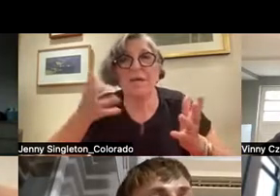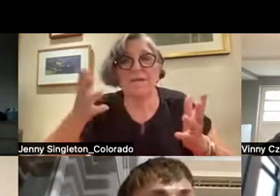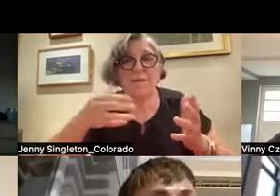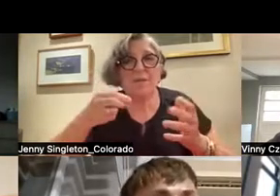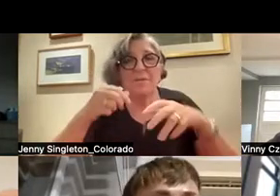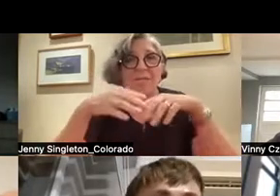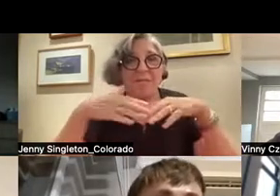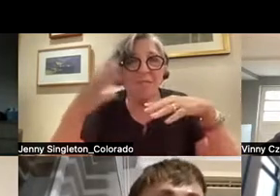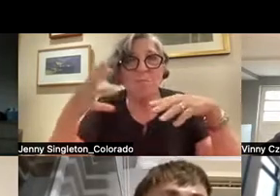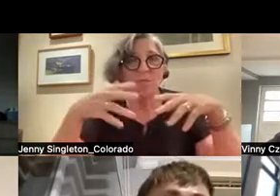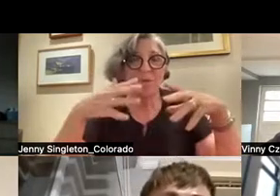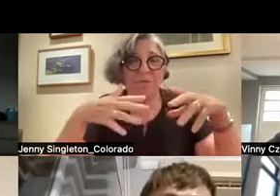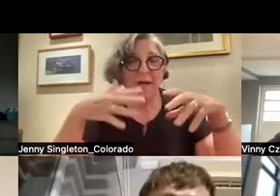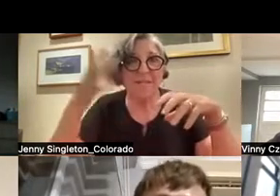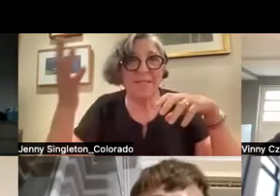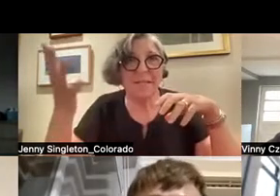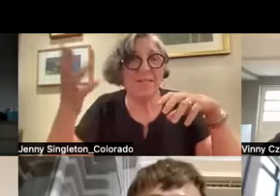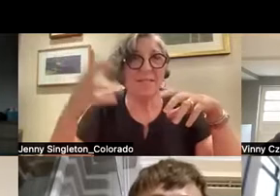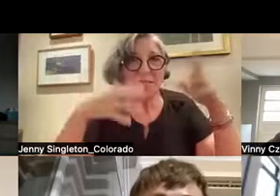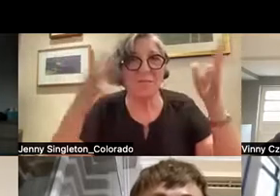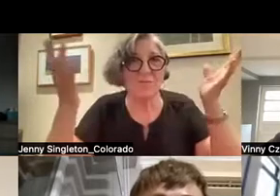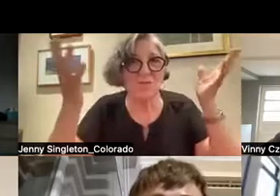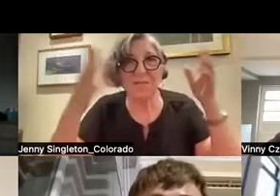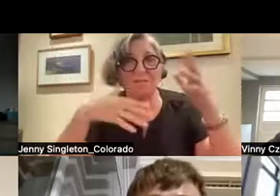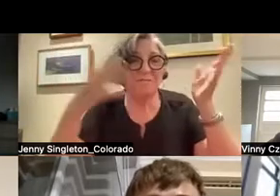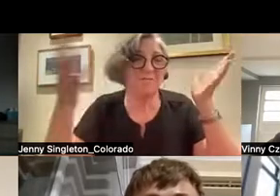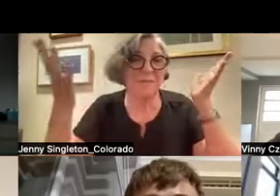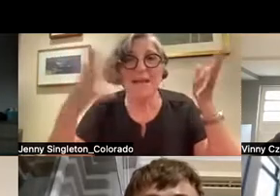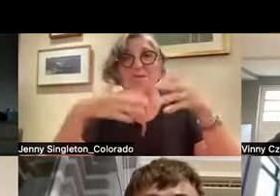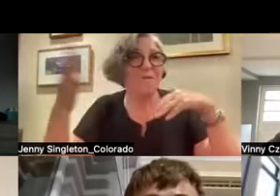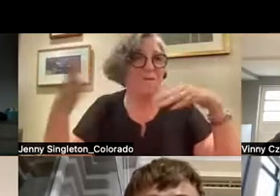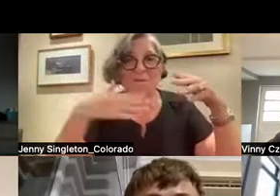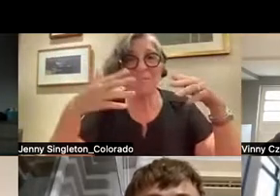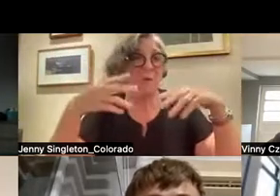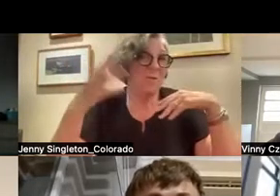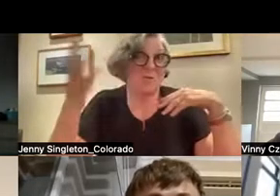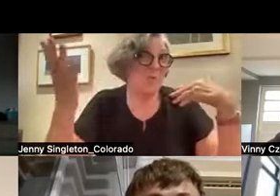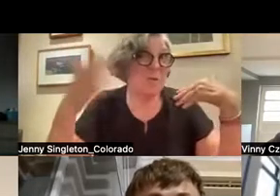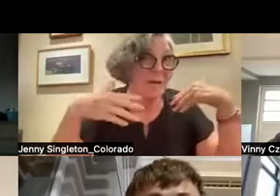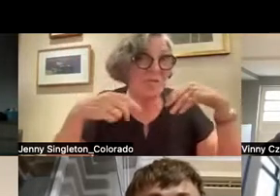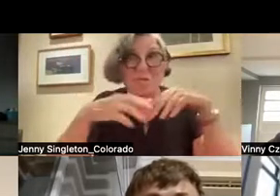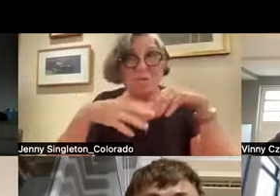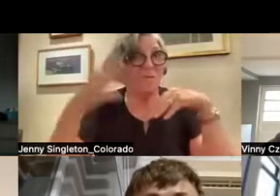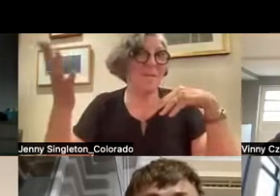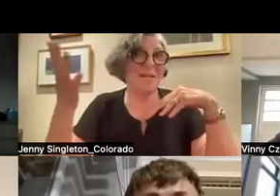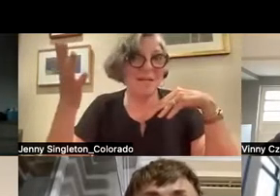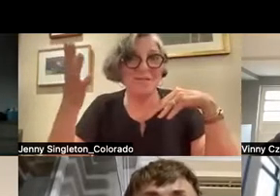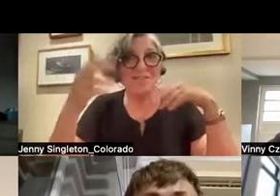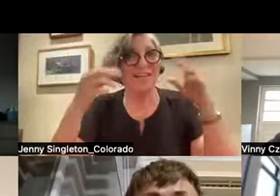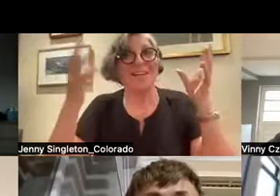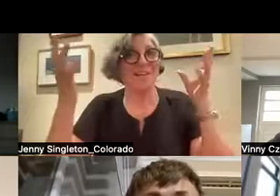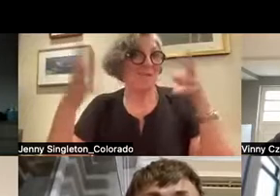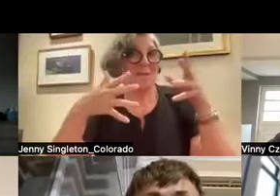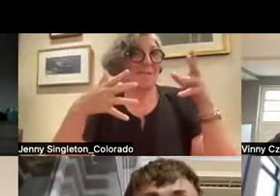argue that, you know, the distance between France and England should have allowed for both those spoken languages or those sign